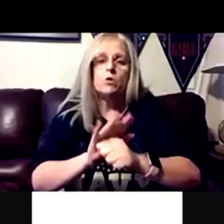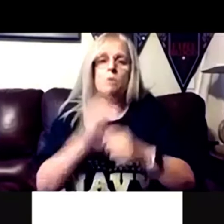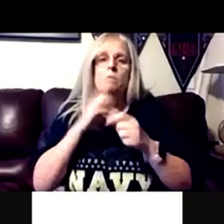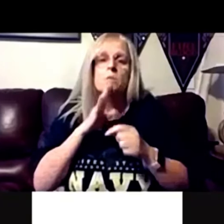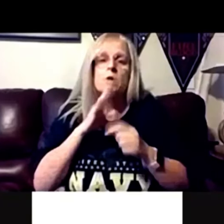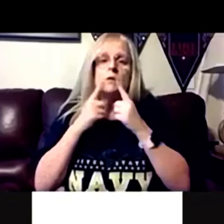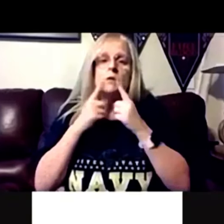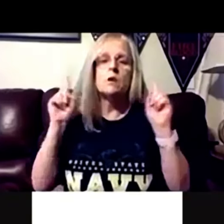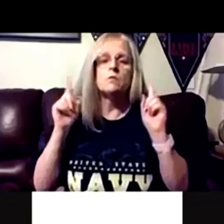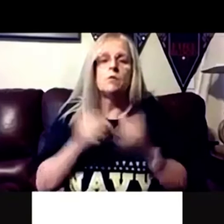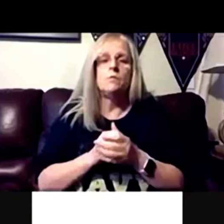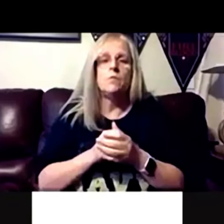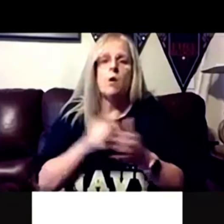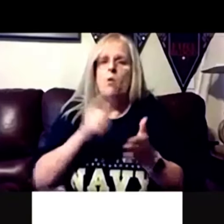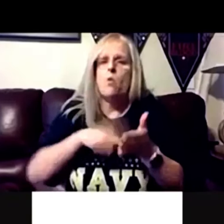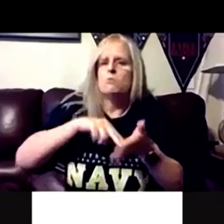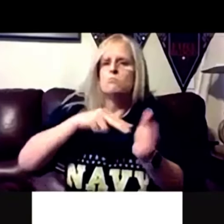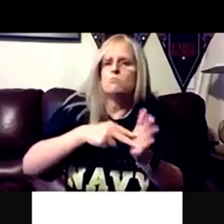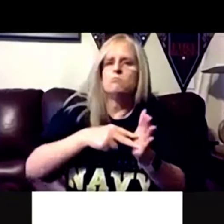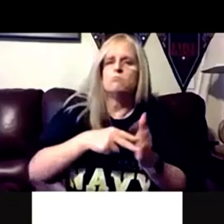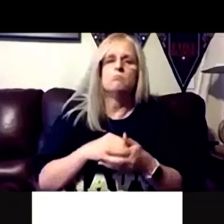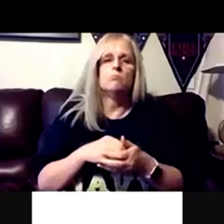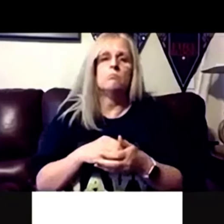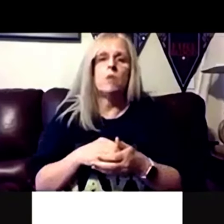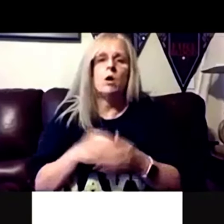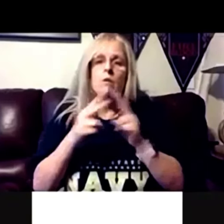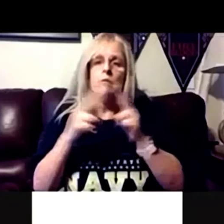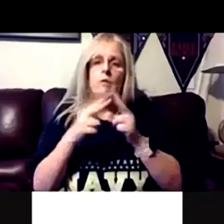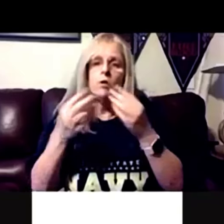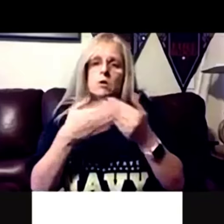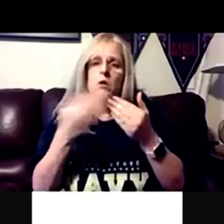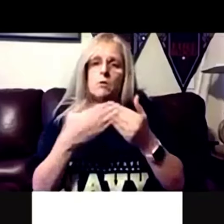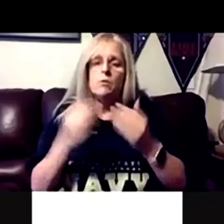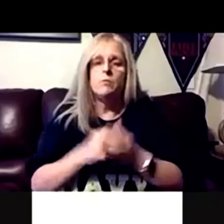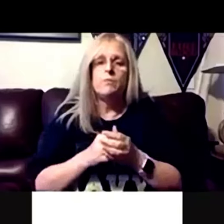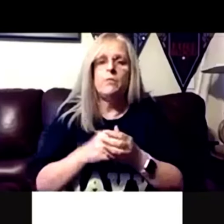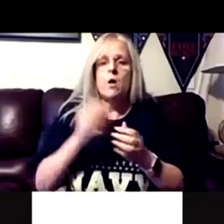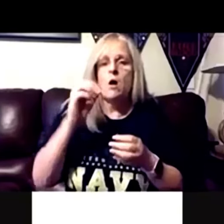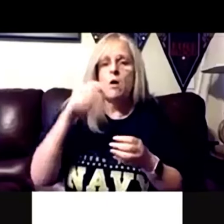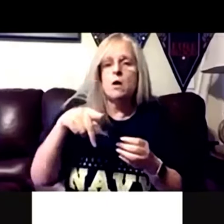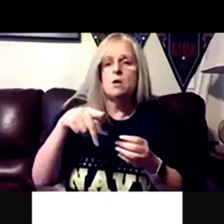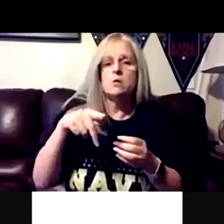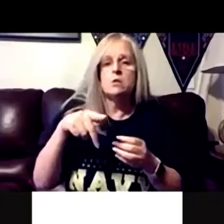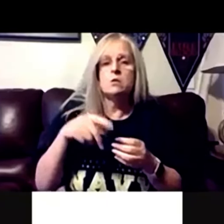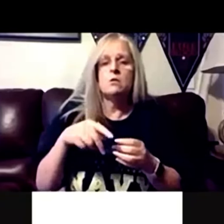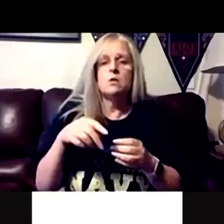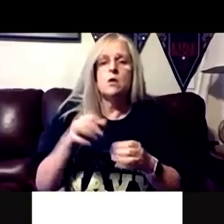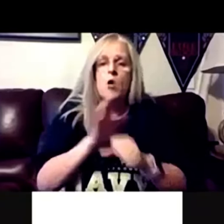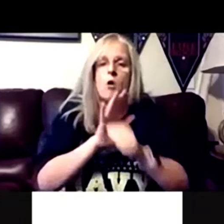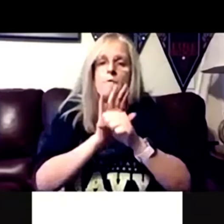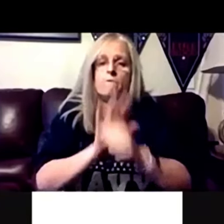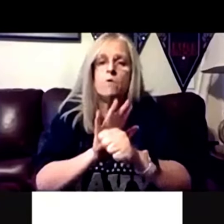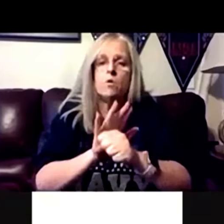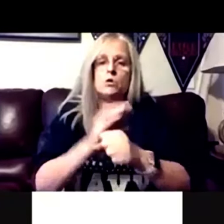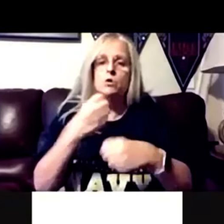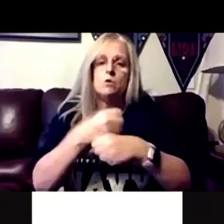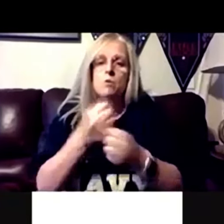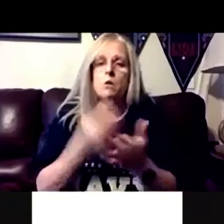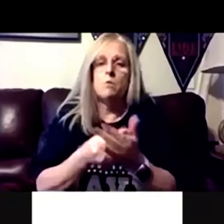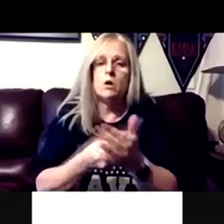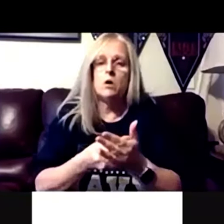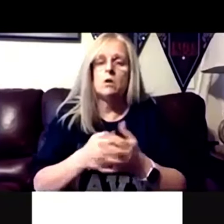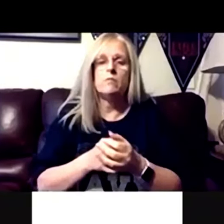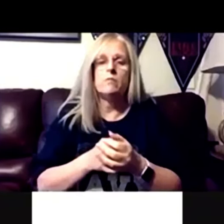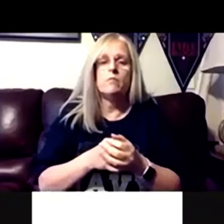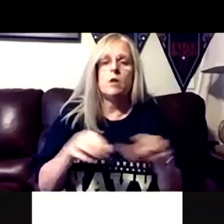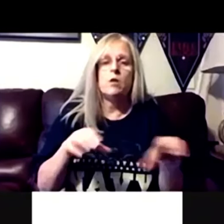successful. And what does that mean? It's very, very simple. ONPASSIVE is going to force you to make money. And they're going